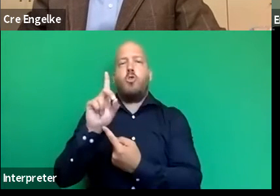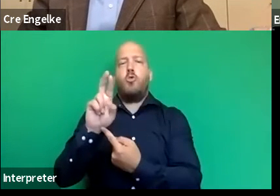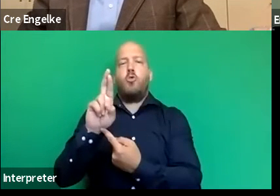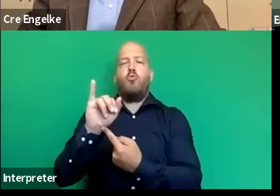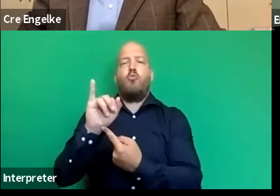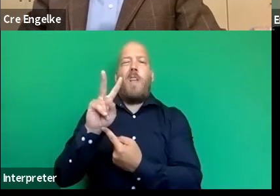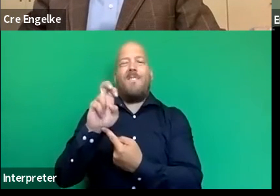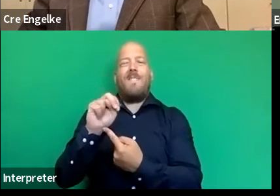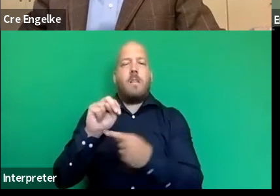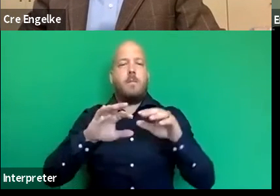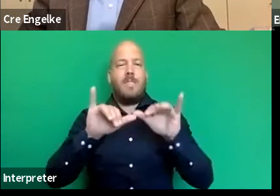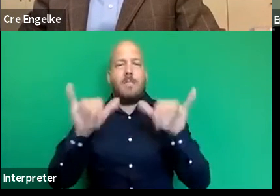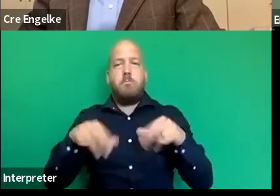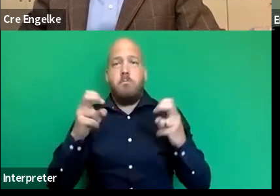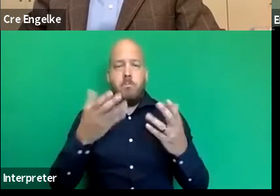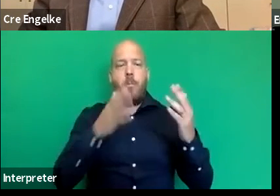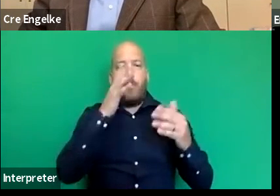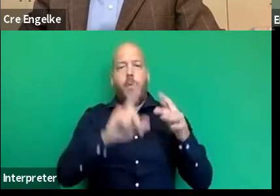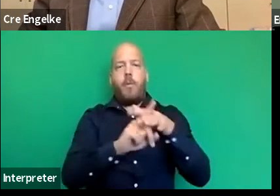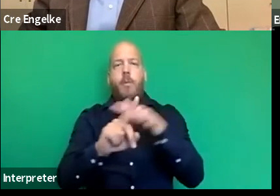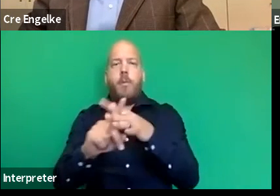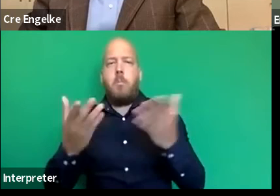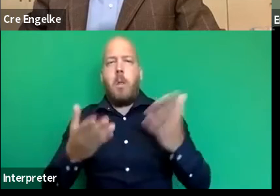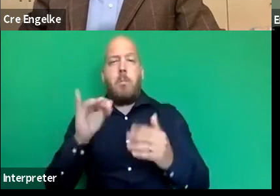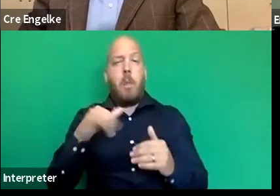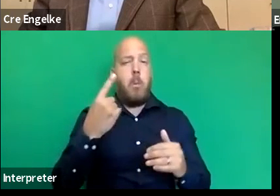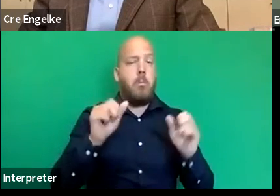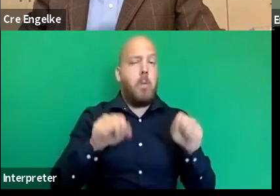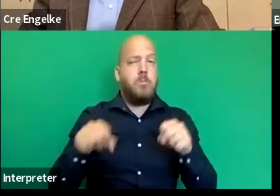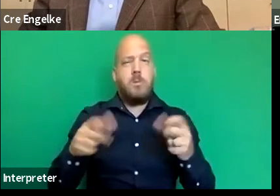Certainly the issues around